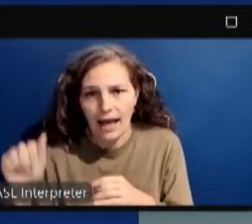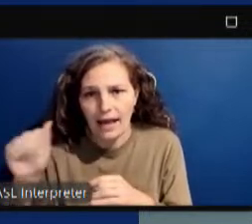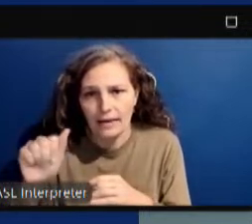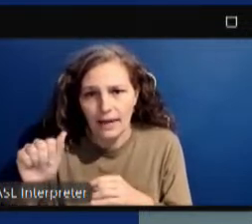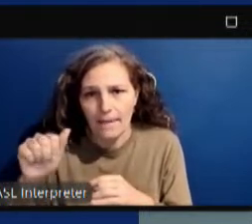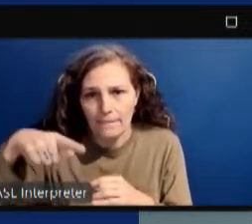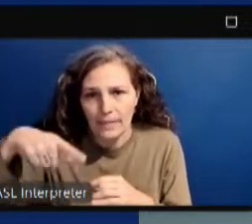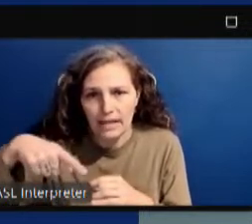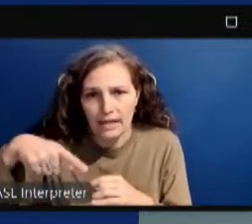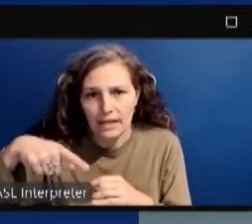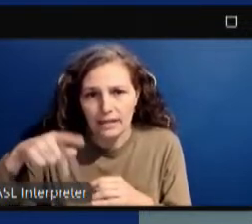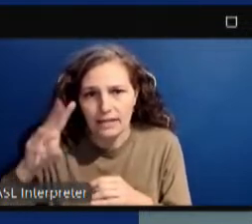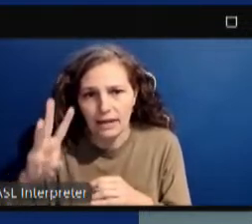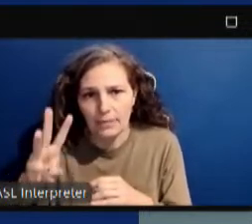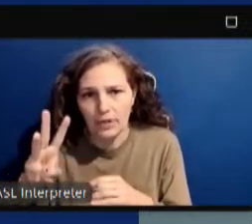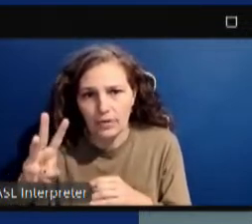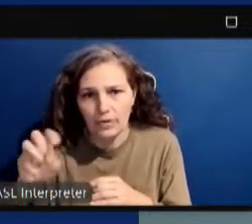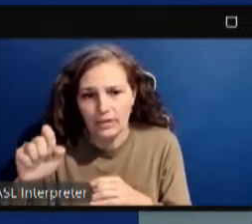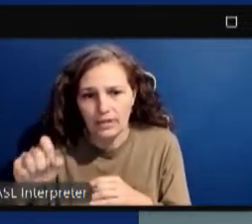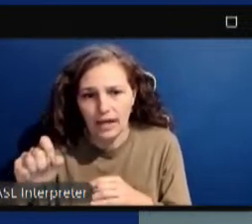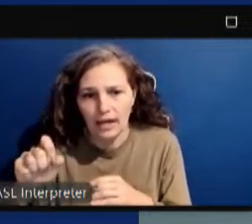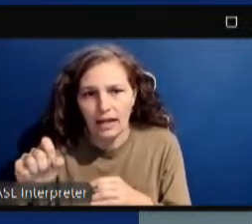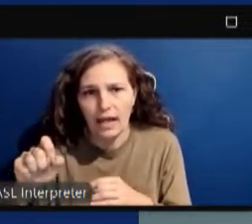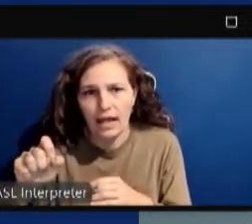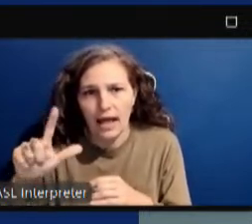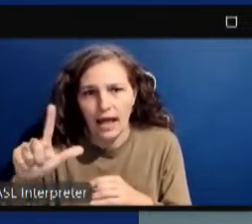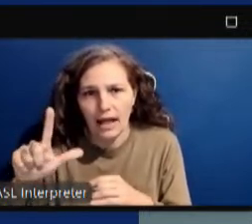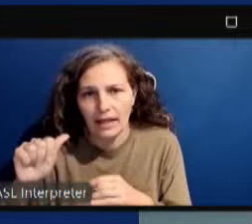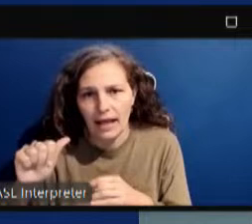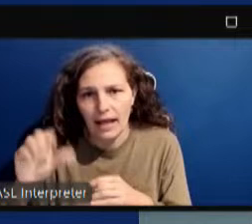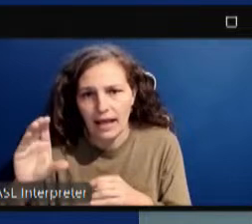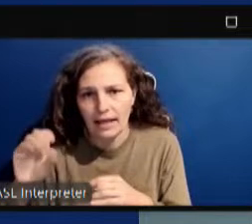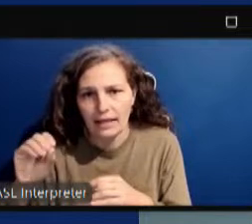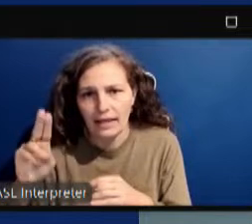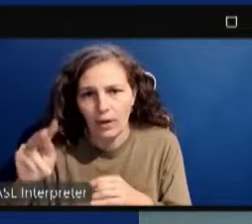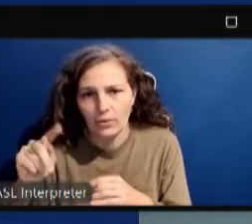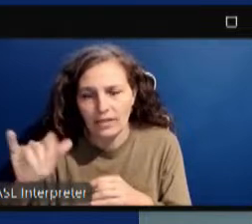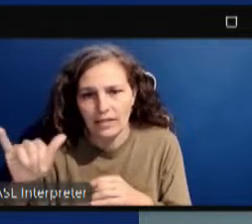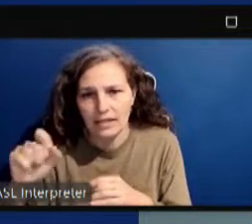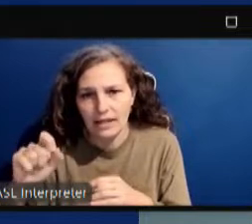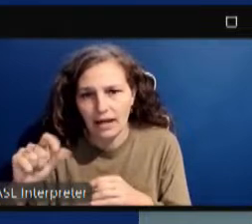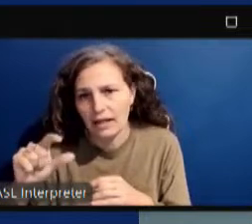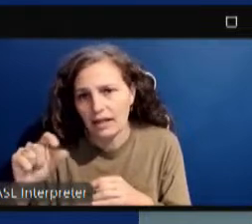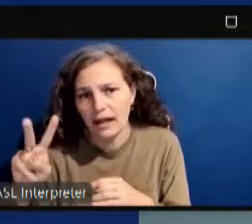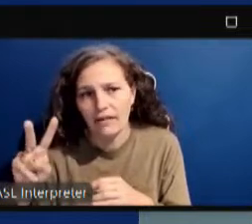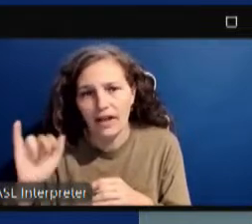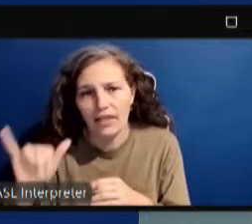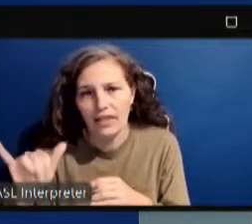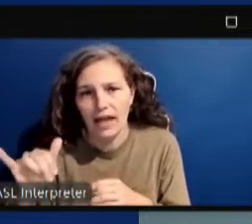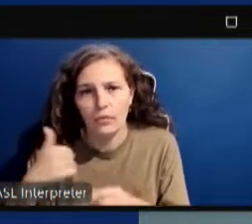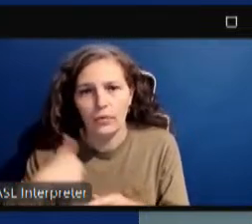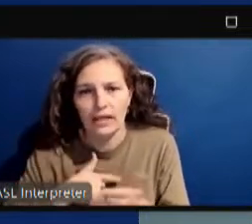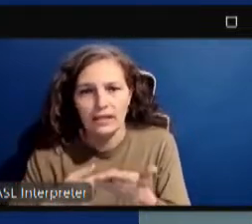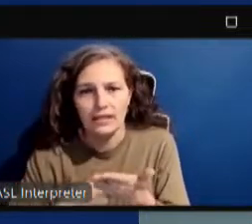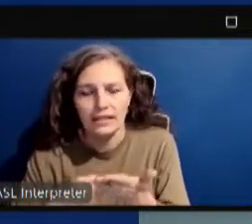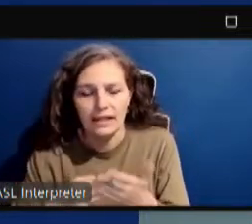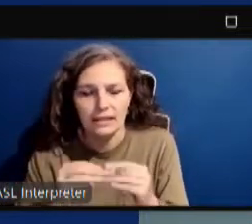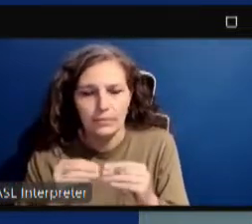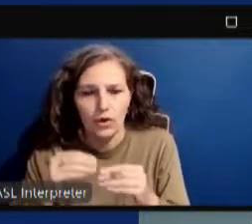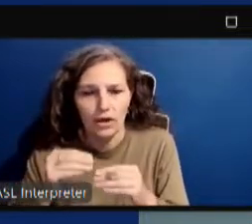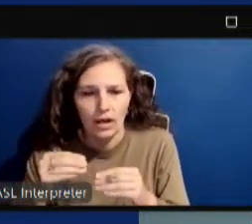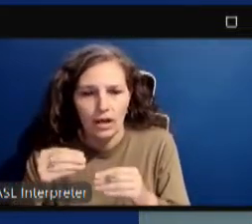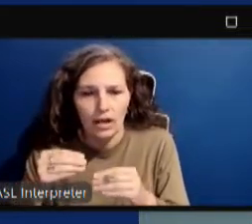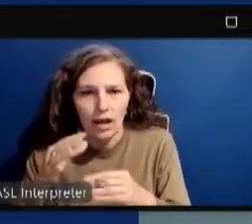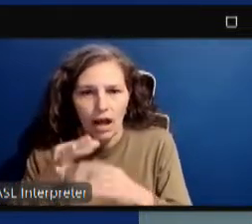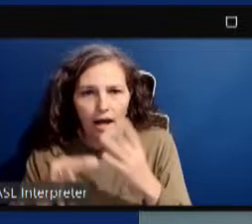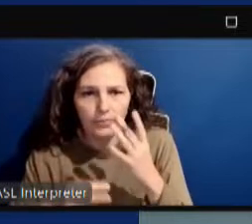pw.lacounty.gov. And again, we can get together and further discuss options in pockets where there's septic.